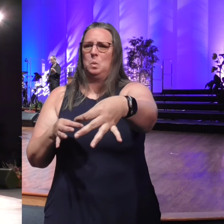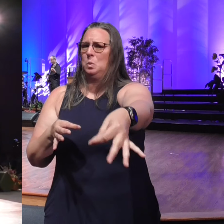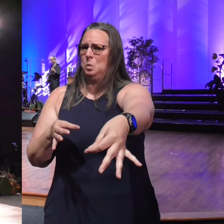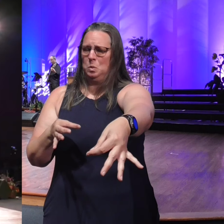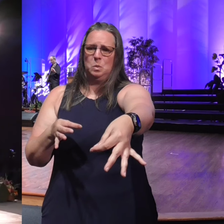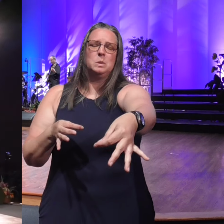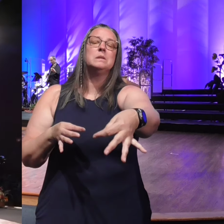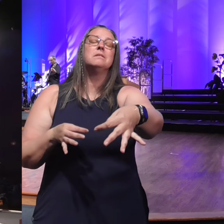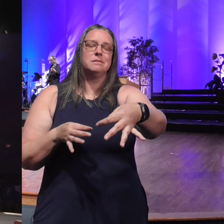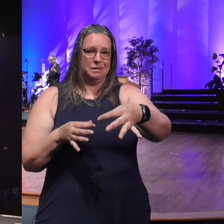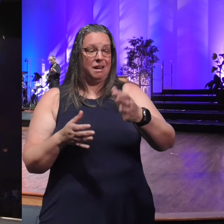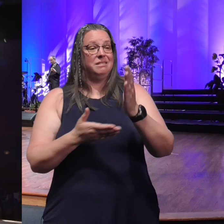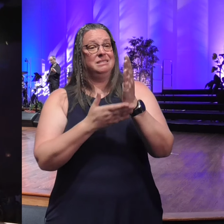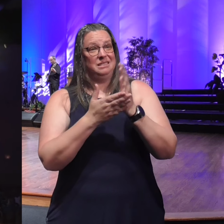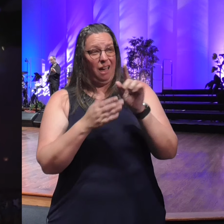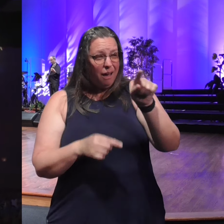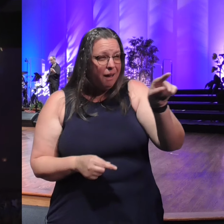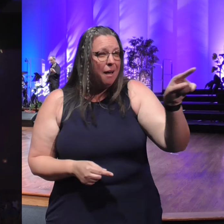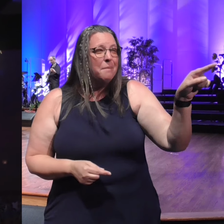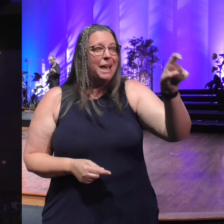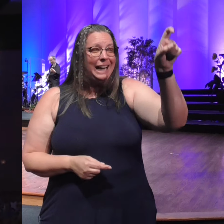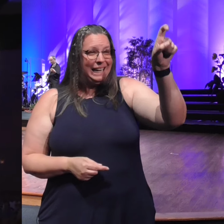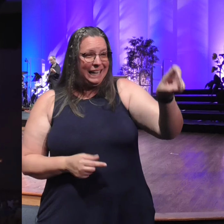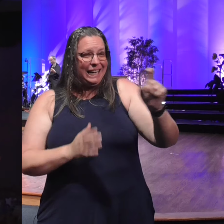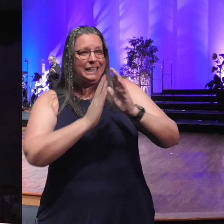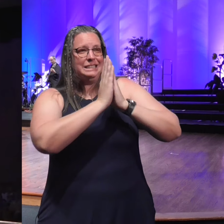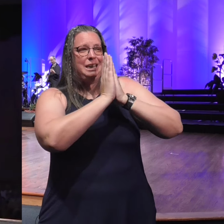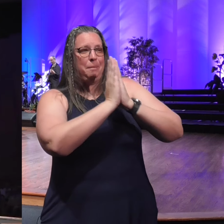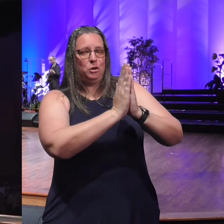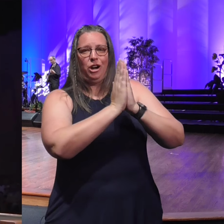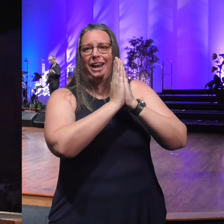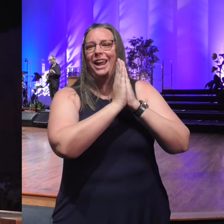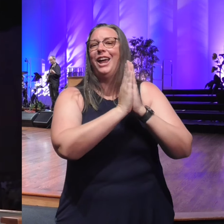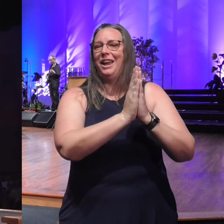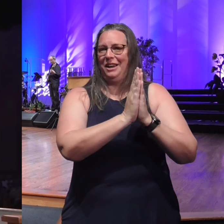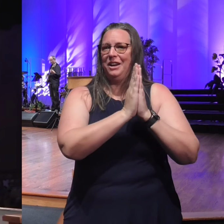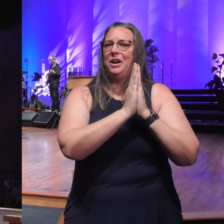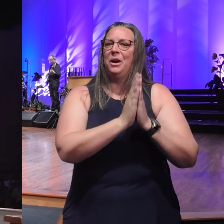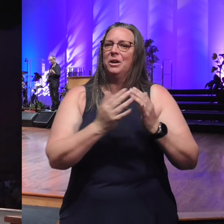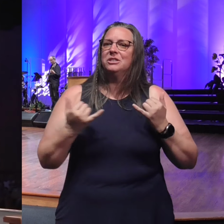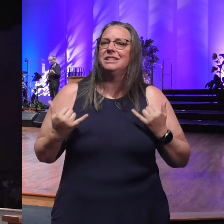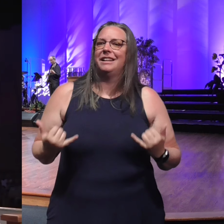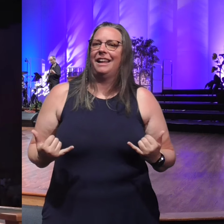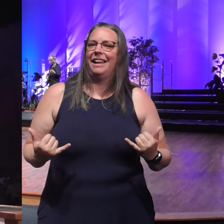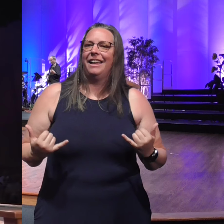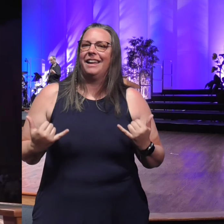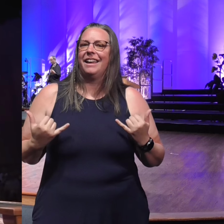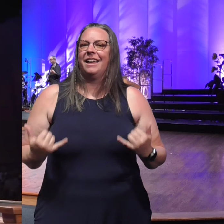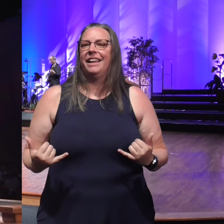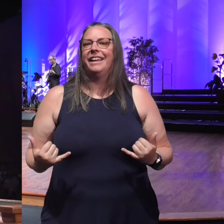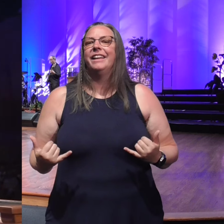So many are in need of a prayer today.